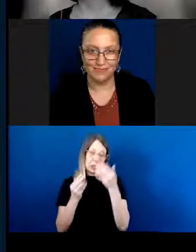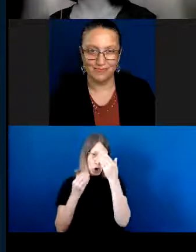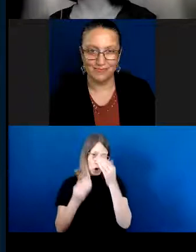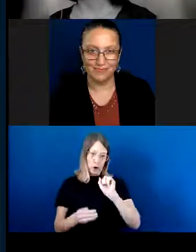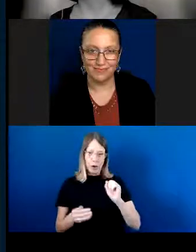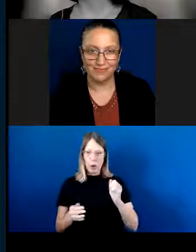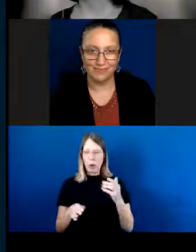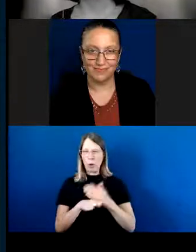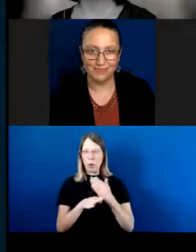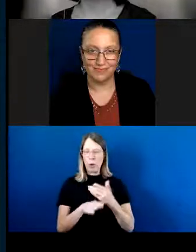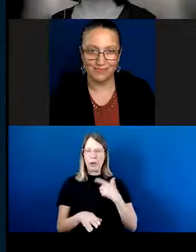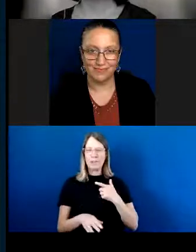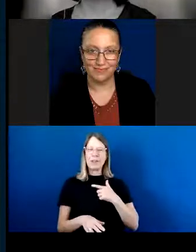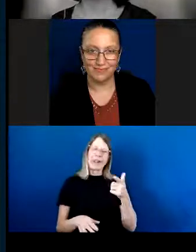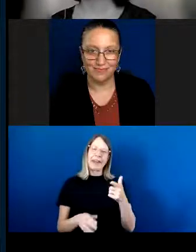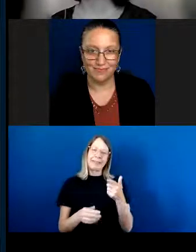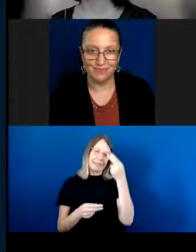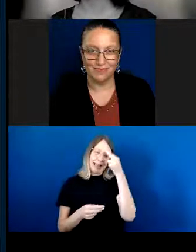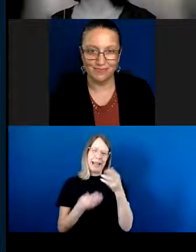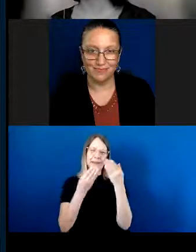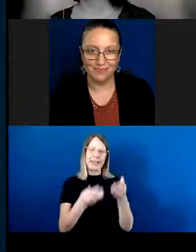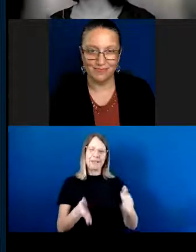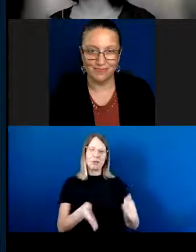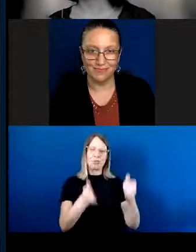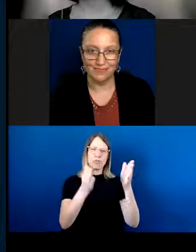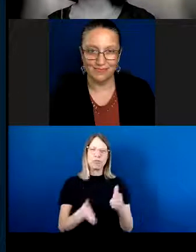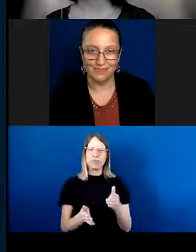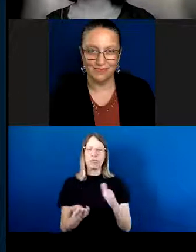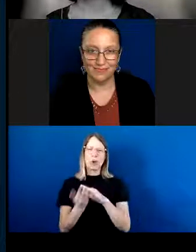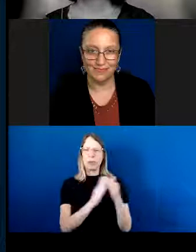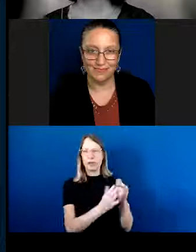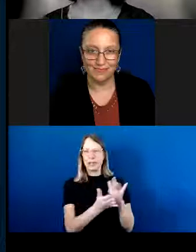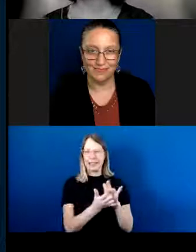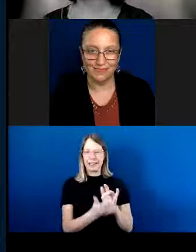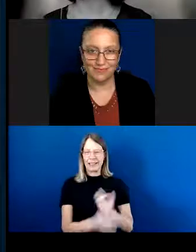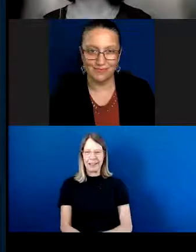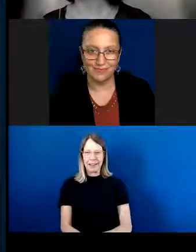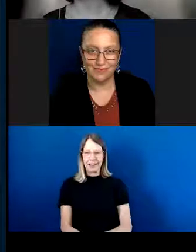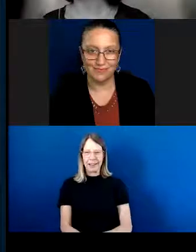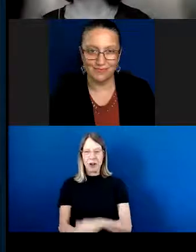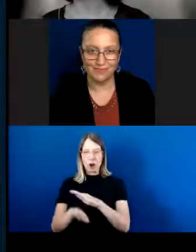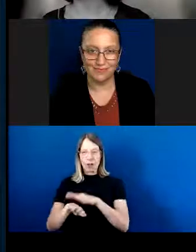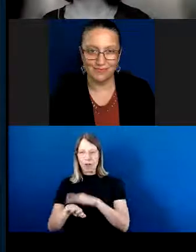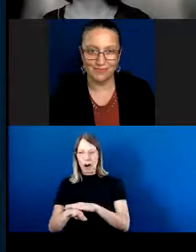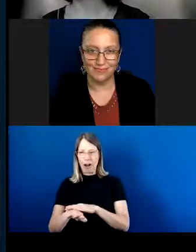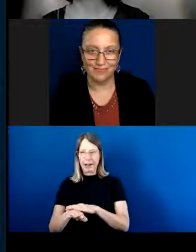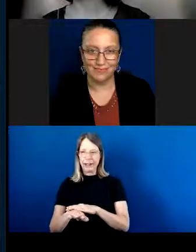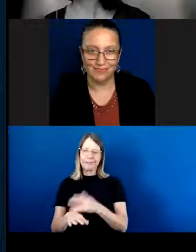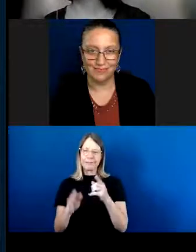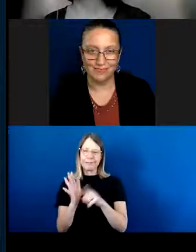refurbished community centre in the heart of Woolloomooloo after her. The image on the right is a bust of JUANITA in the Civic